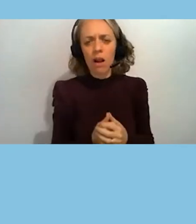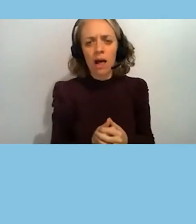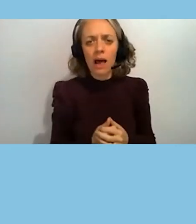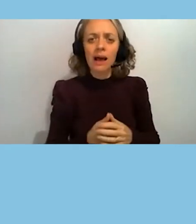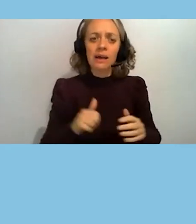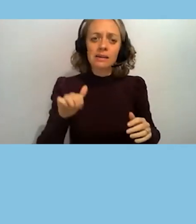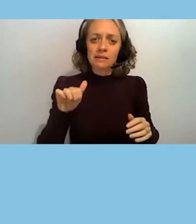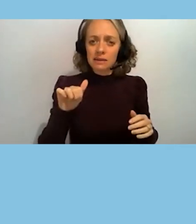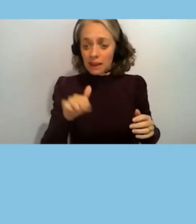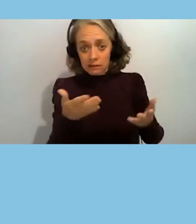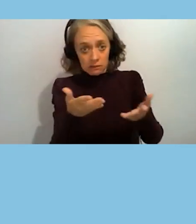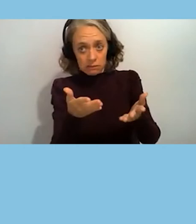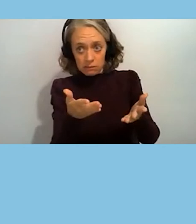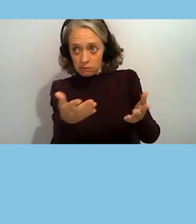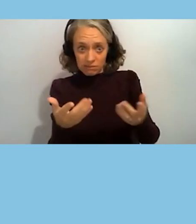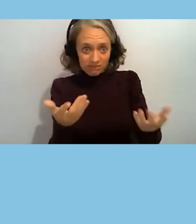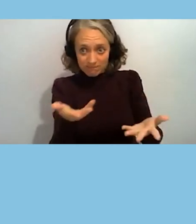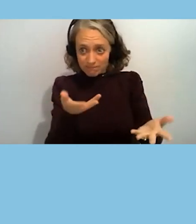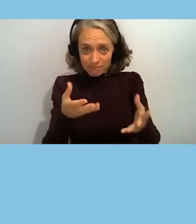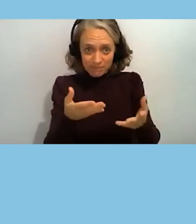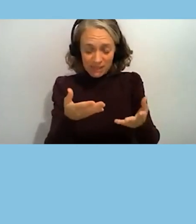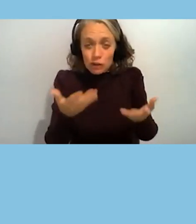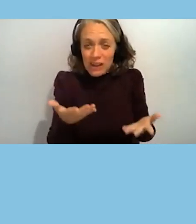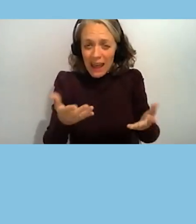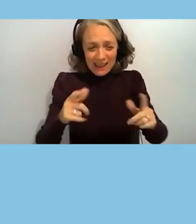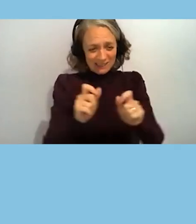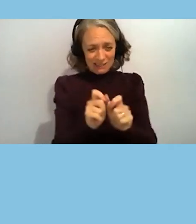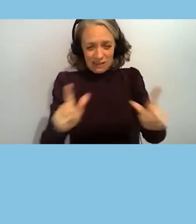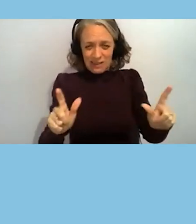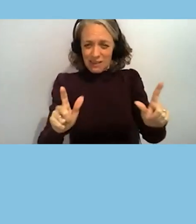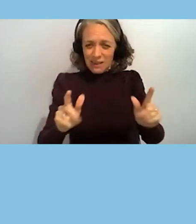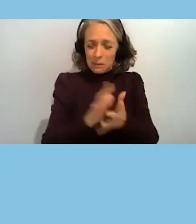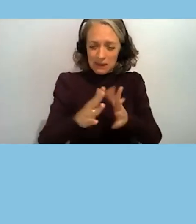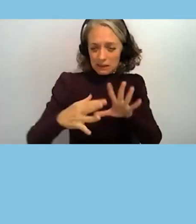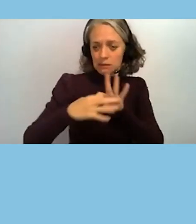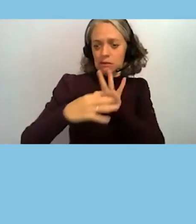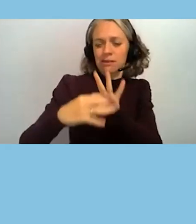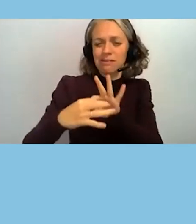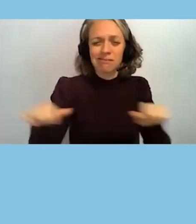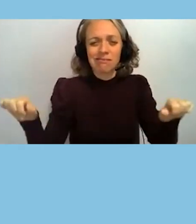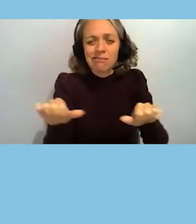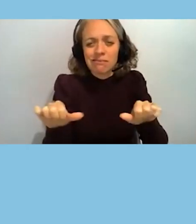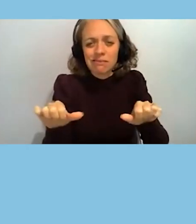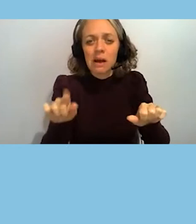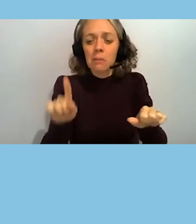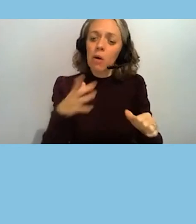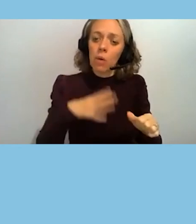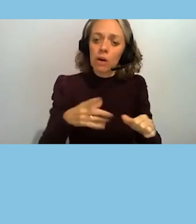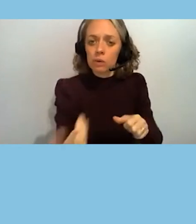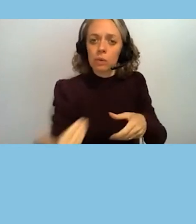public intervention is limited in today's digital formats, we welcome you to join the conversation as much as you